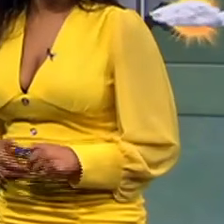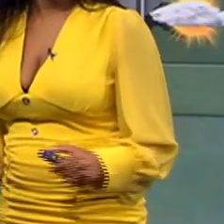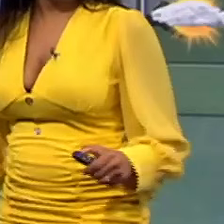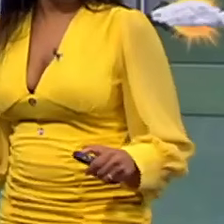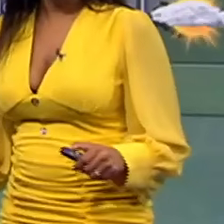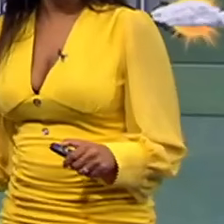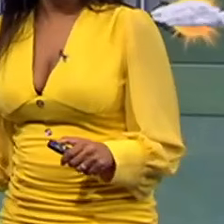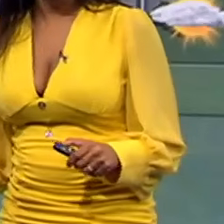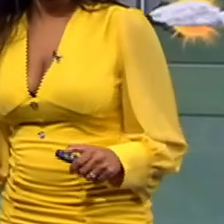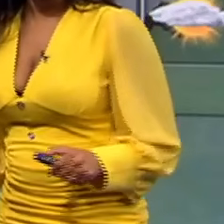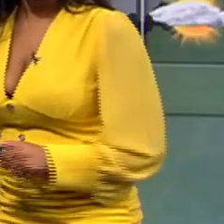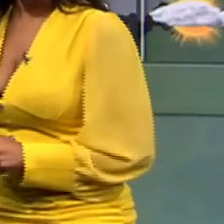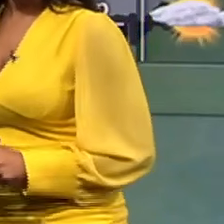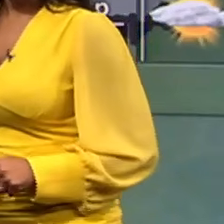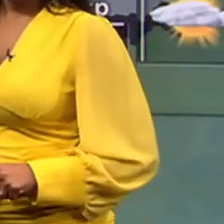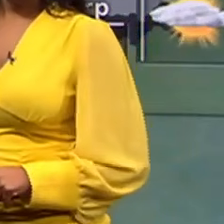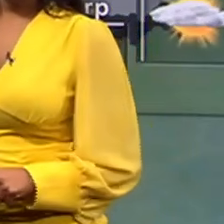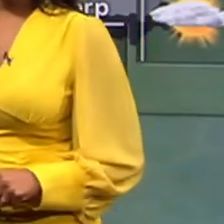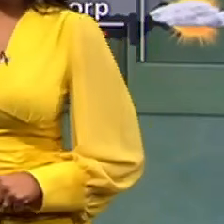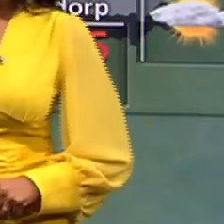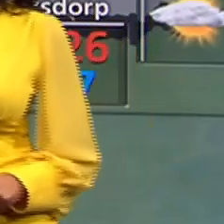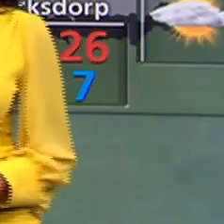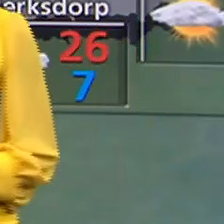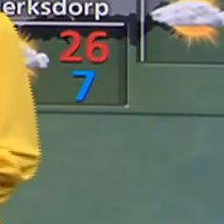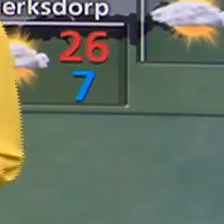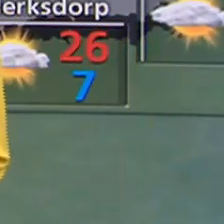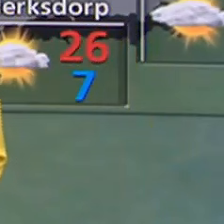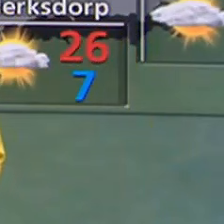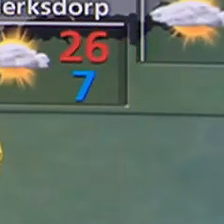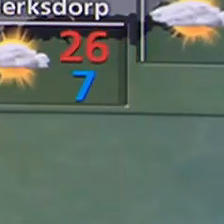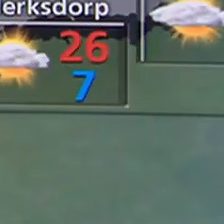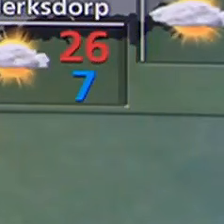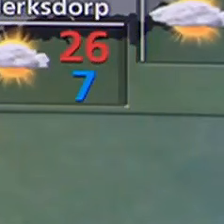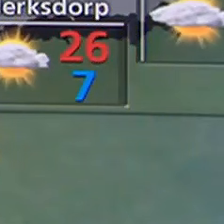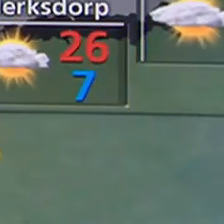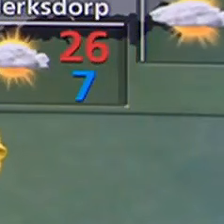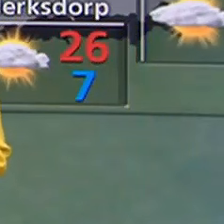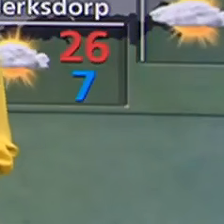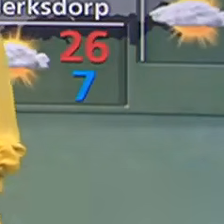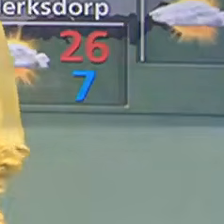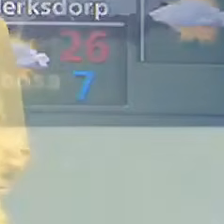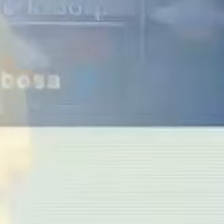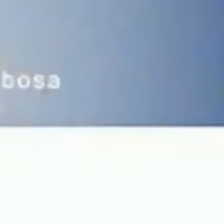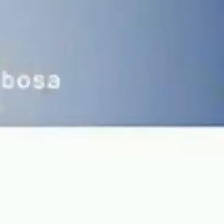mo mosong ka digata di le 6 mo gaetso maemo a bosa felela fano a re kopane gape mo nakong e tlang.